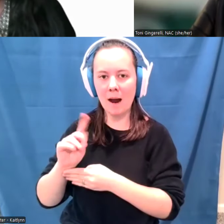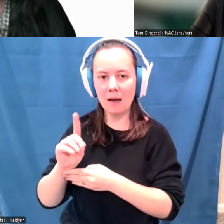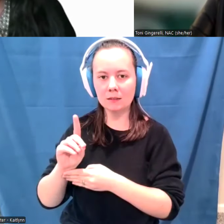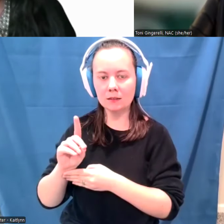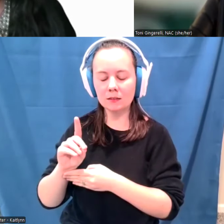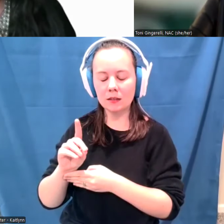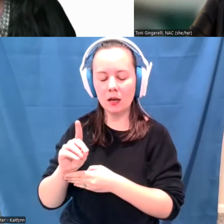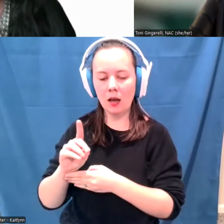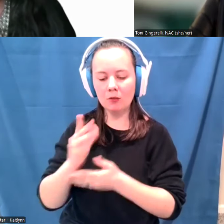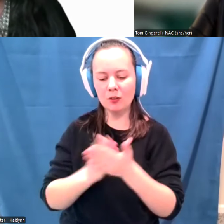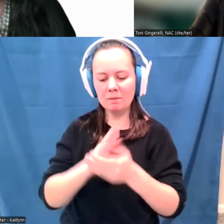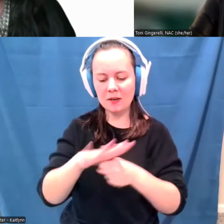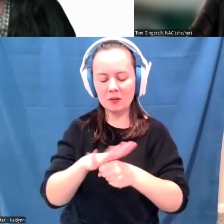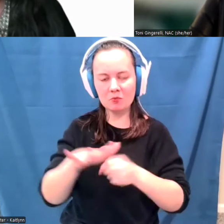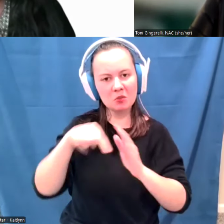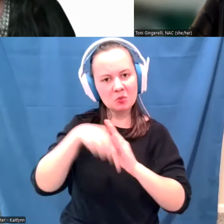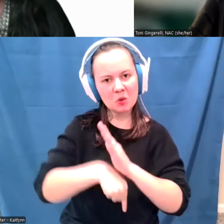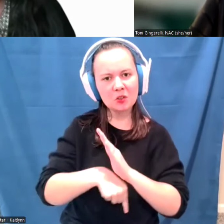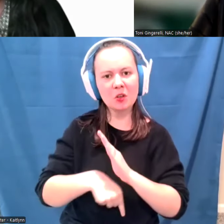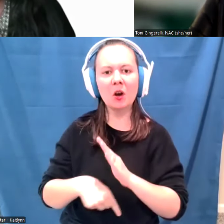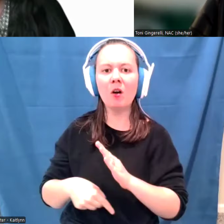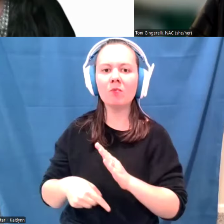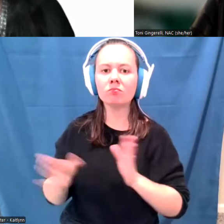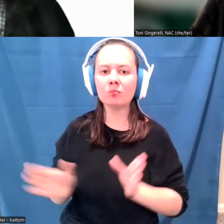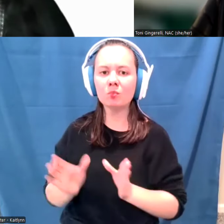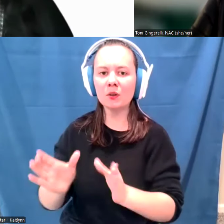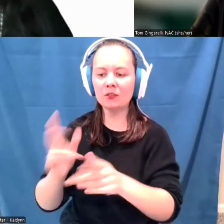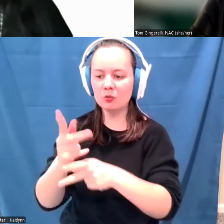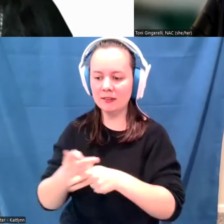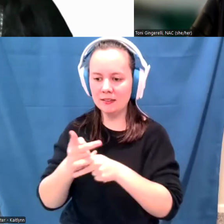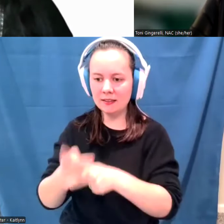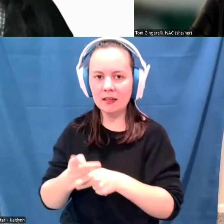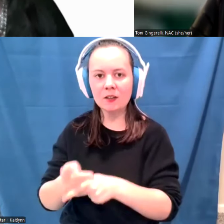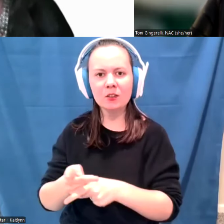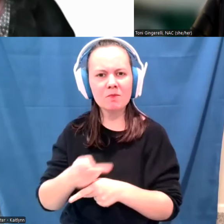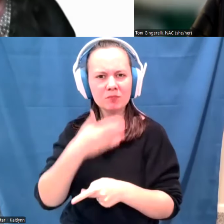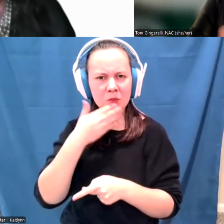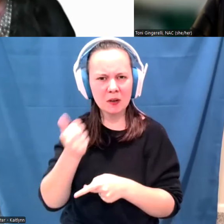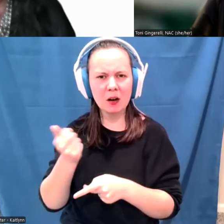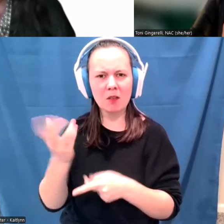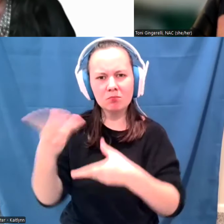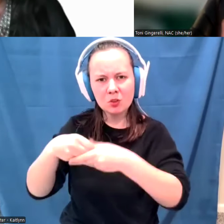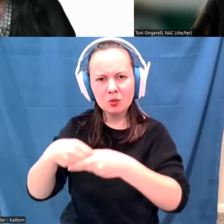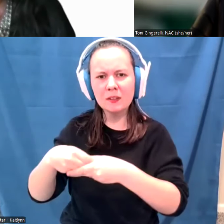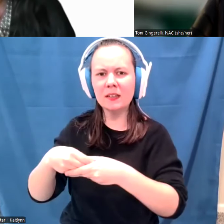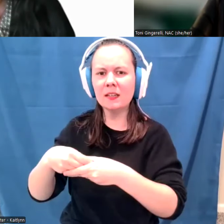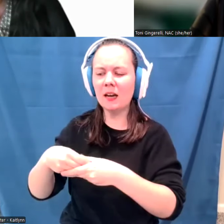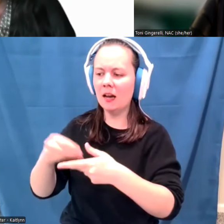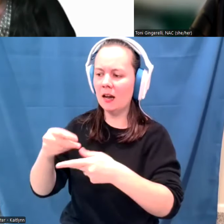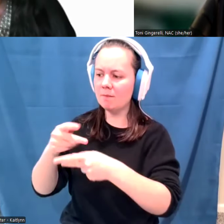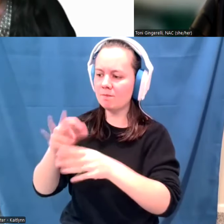we're exploring are promoting care integration, so better integrating direct care workers and family caregivers into care